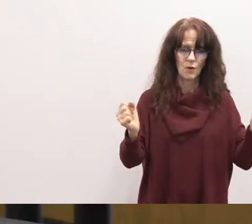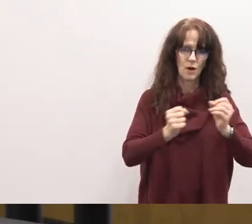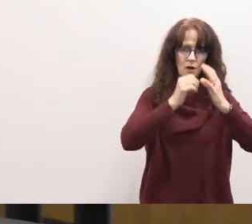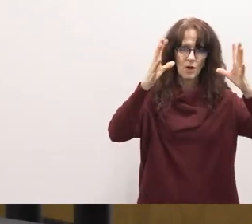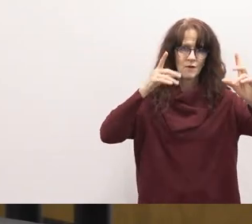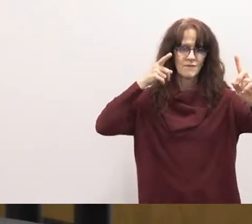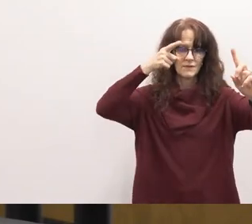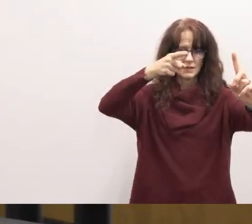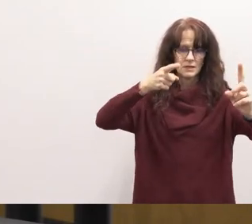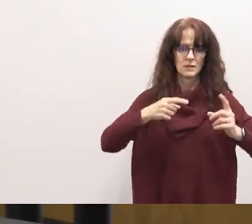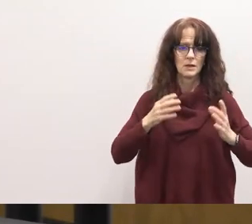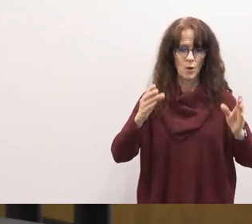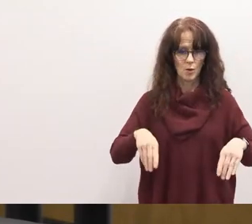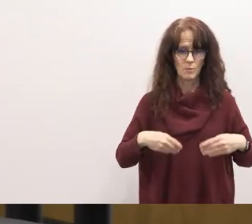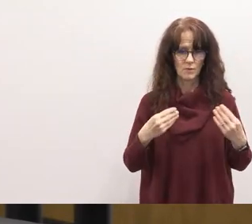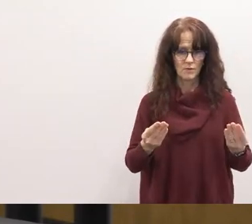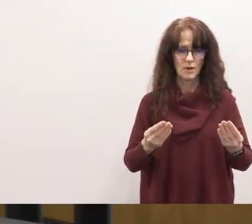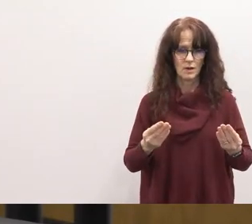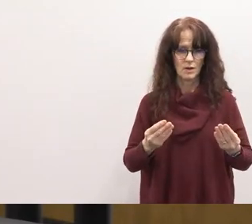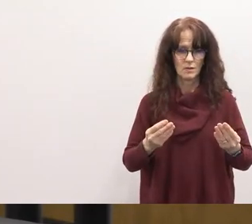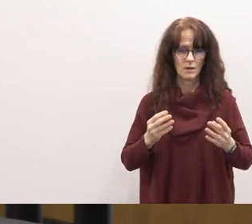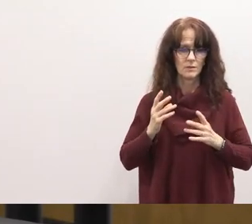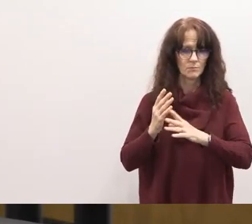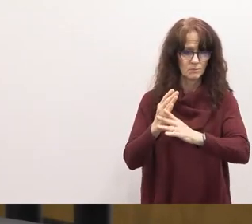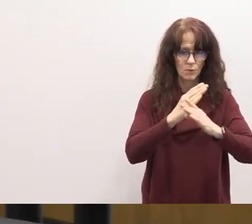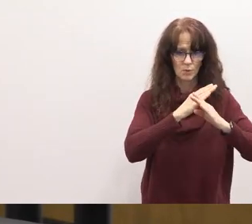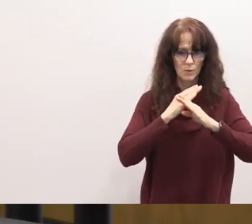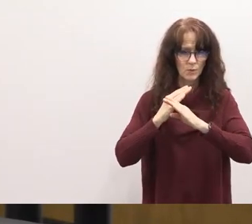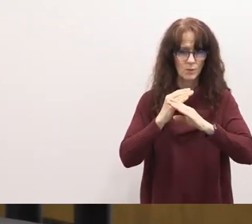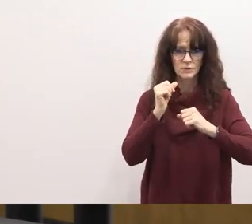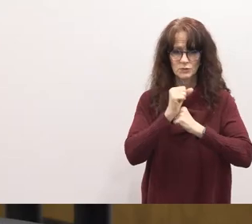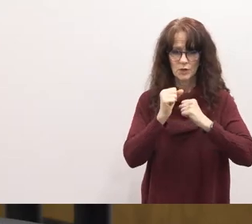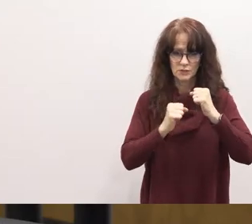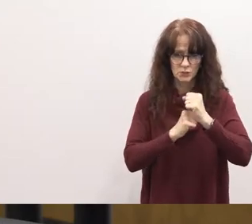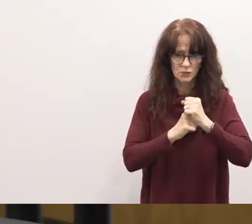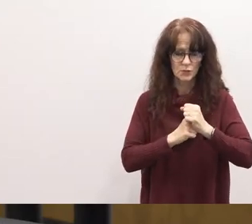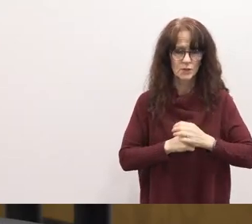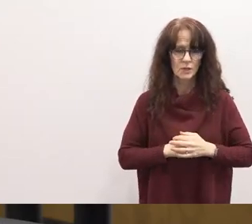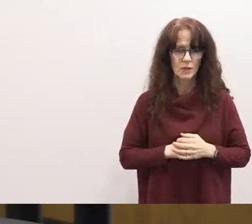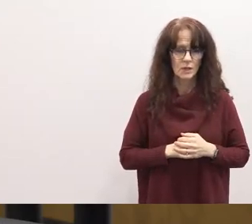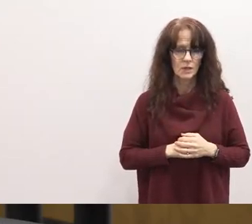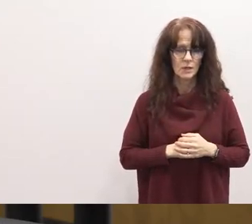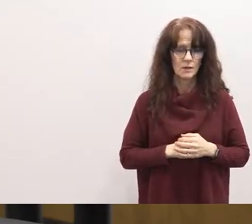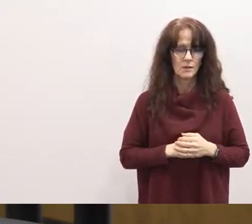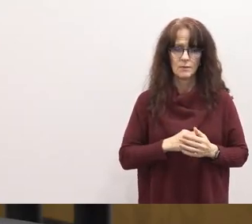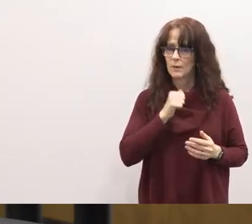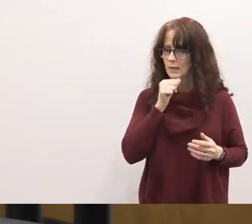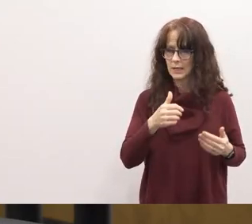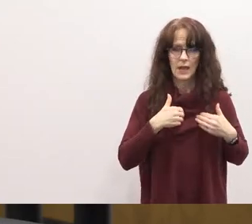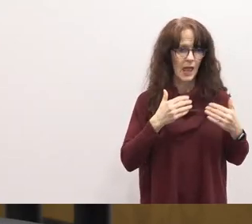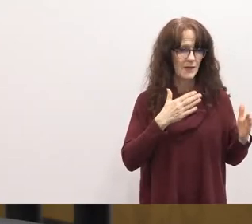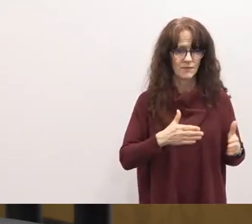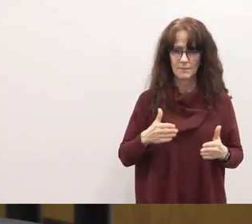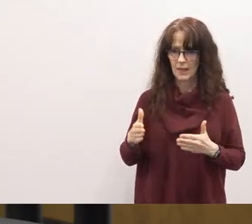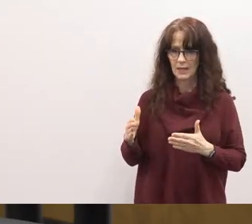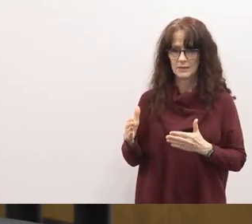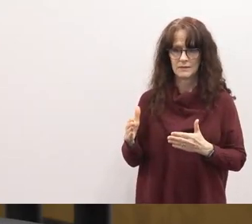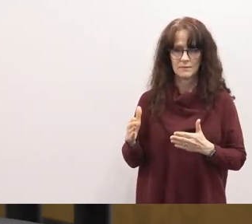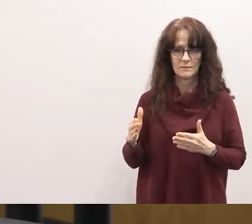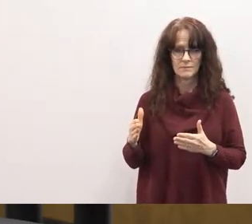in towards providing guardrails and structure, we did not have a plan.